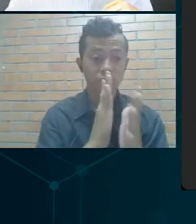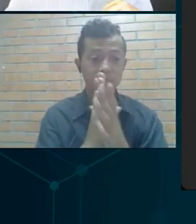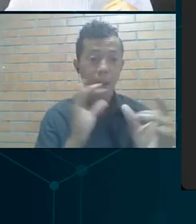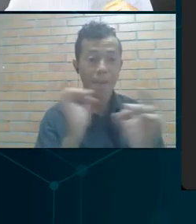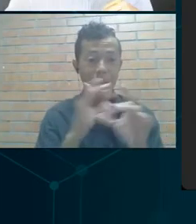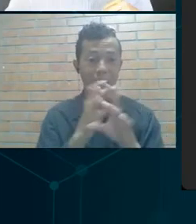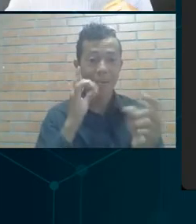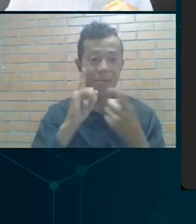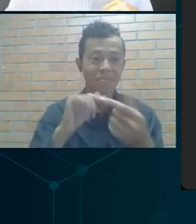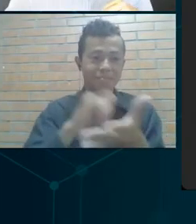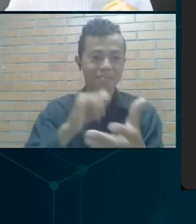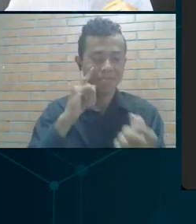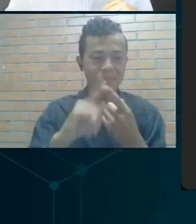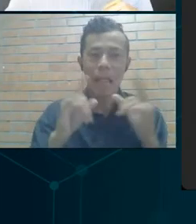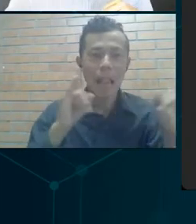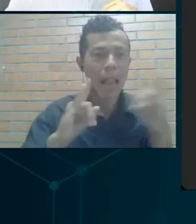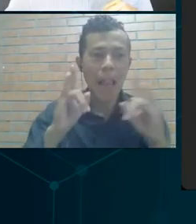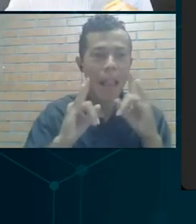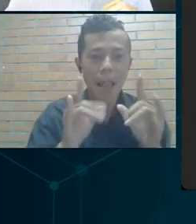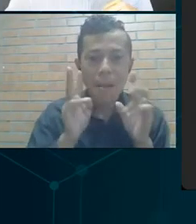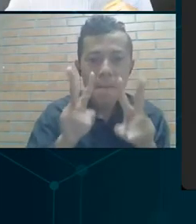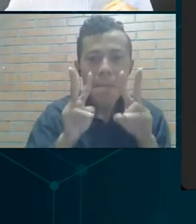it. No, I don't see any either.